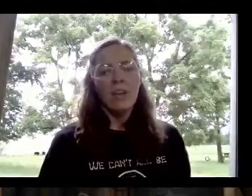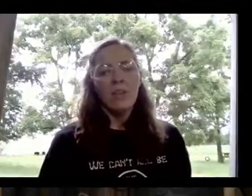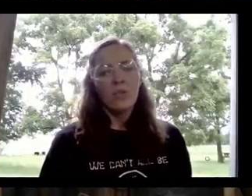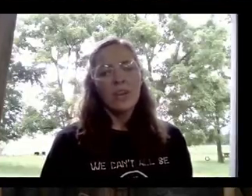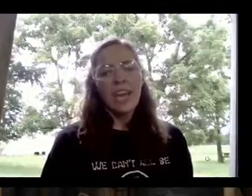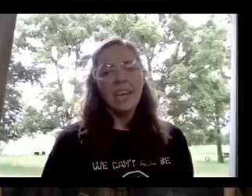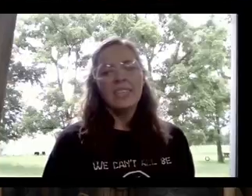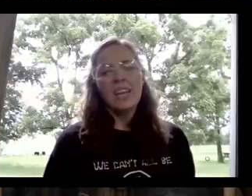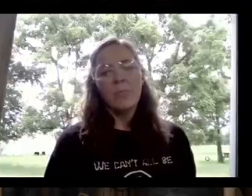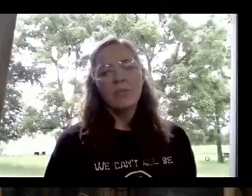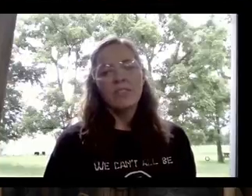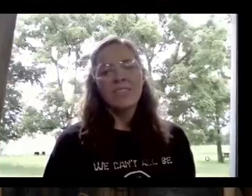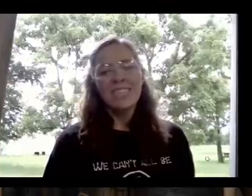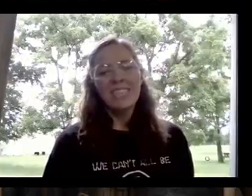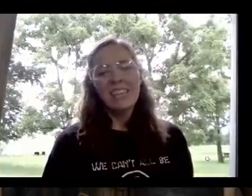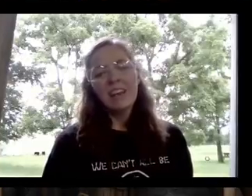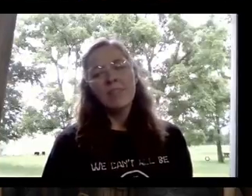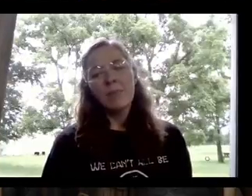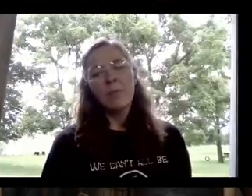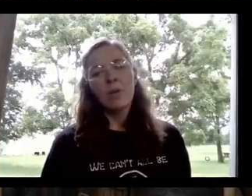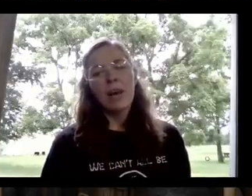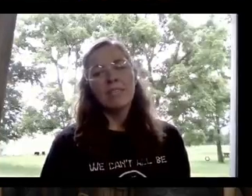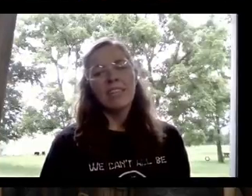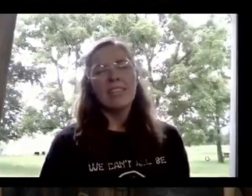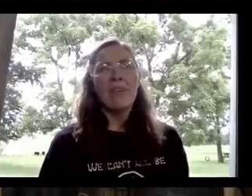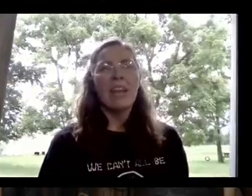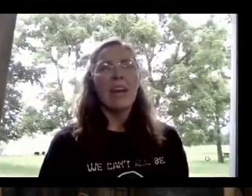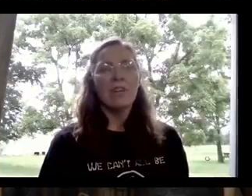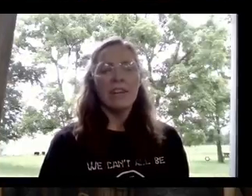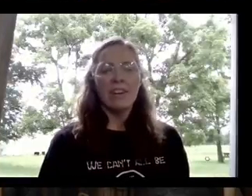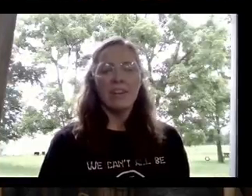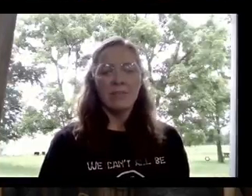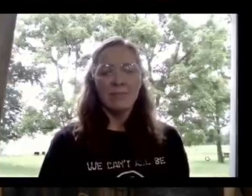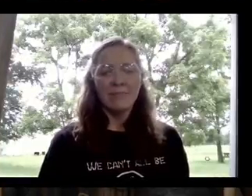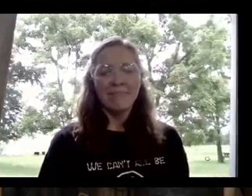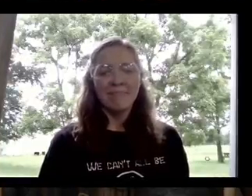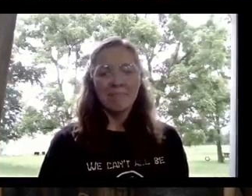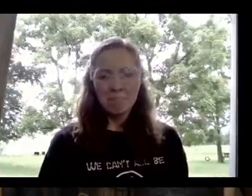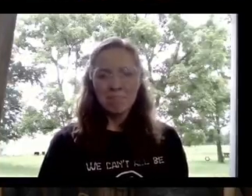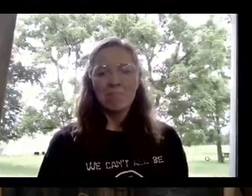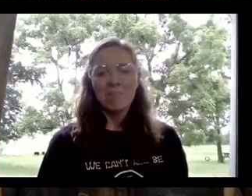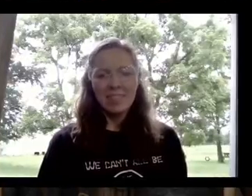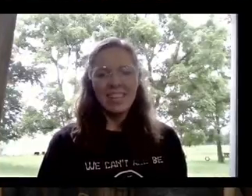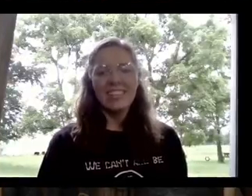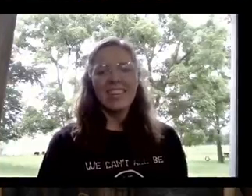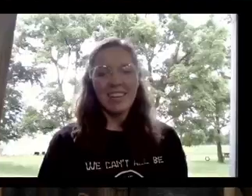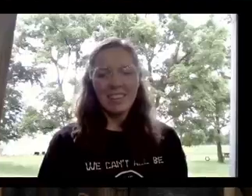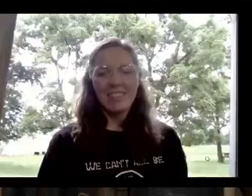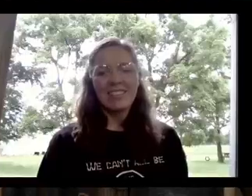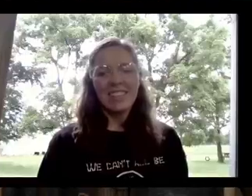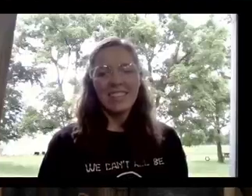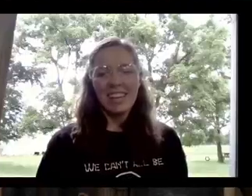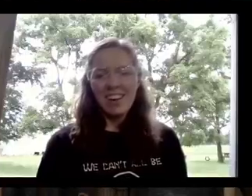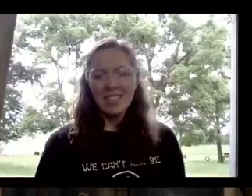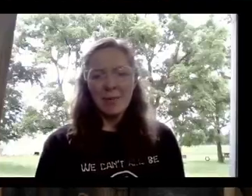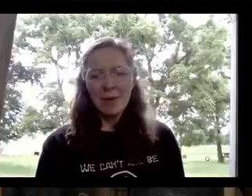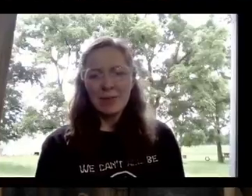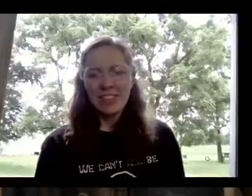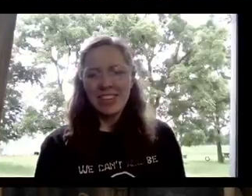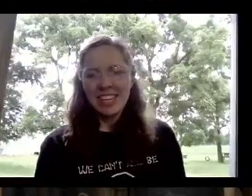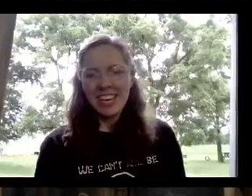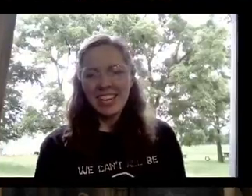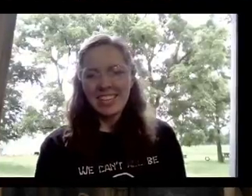hometown. 3 days and upwards of 60,000 people come to this event every year. Awesome! Congratulations! Sounds like an good